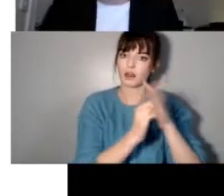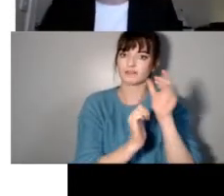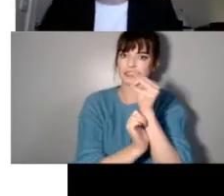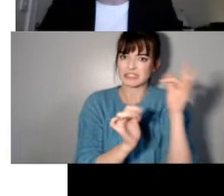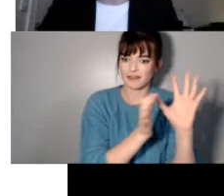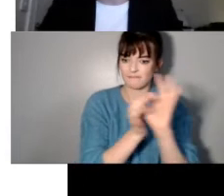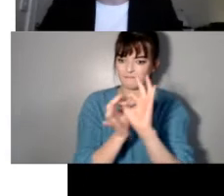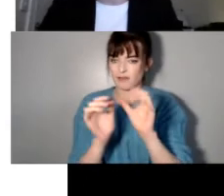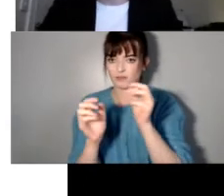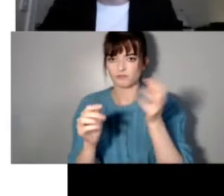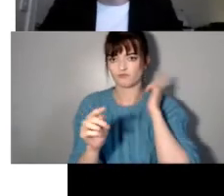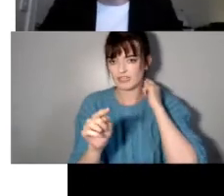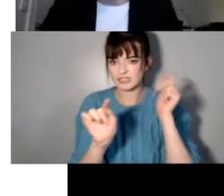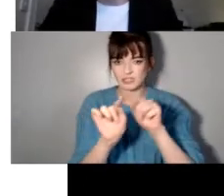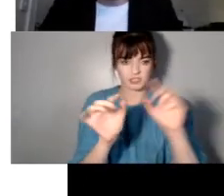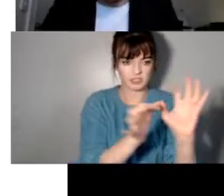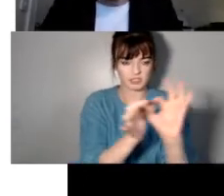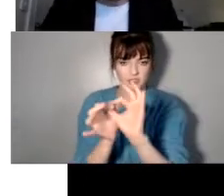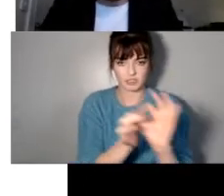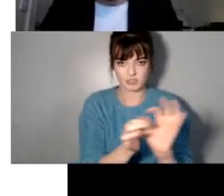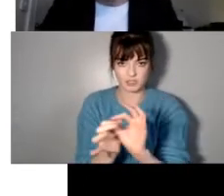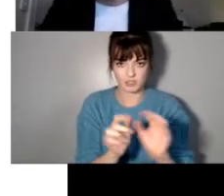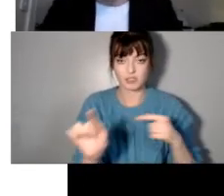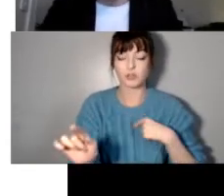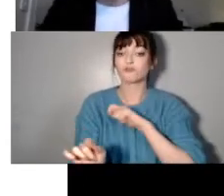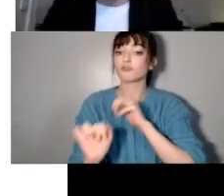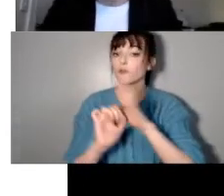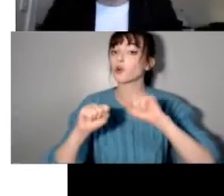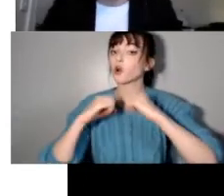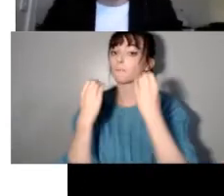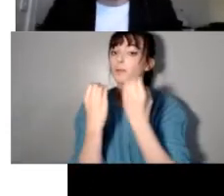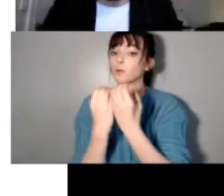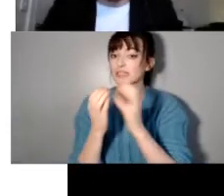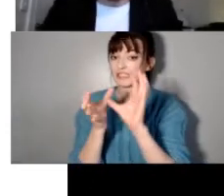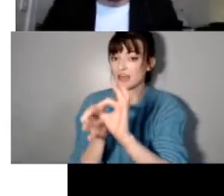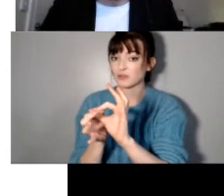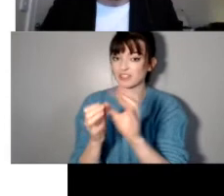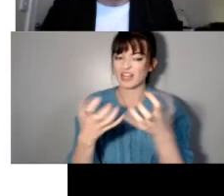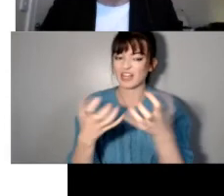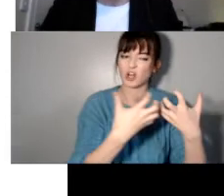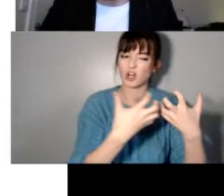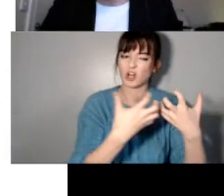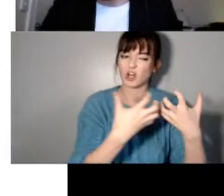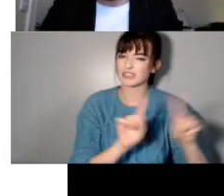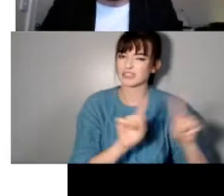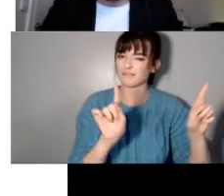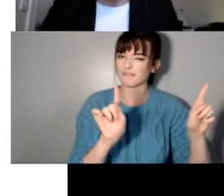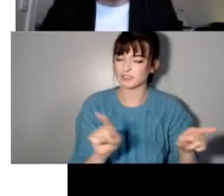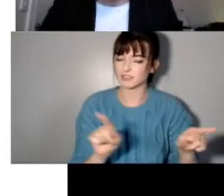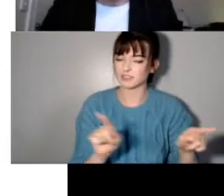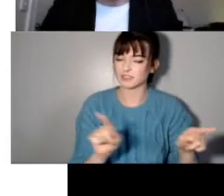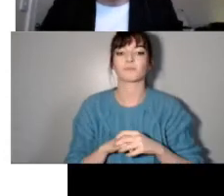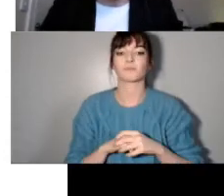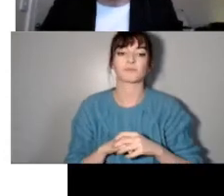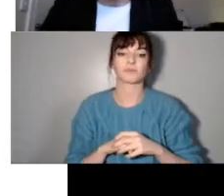would be true for the community housing context as compared to congregated settings, which is an intuitive outcome because you have, by